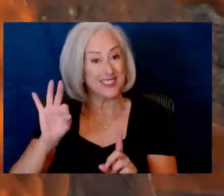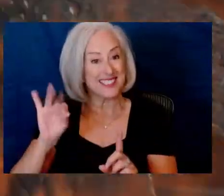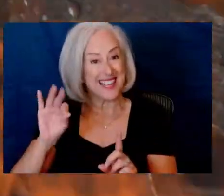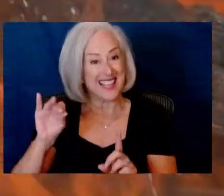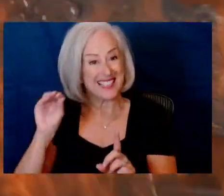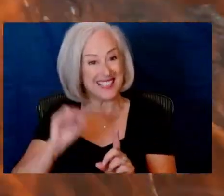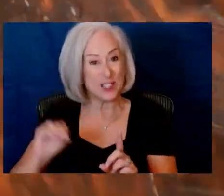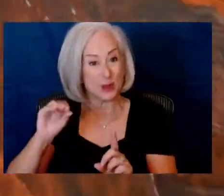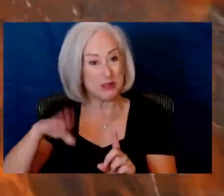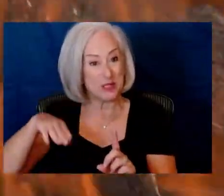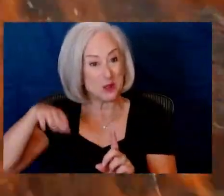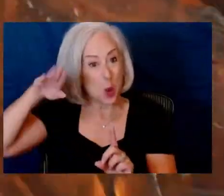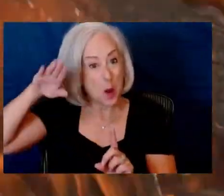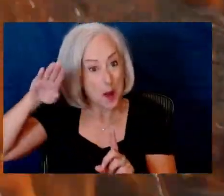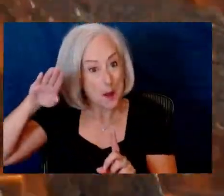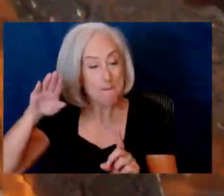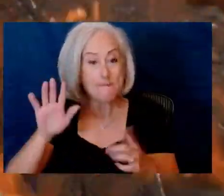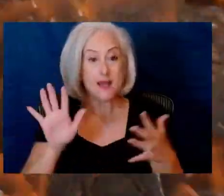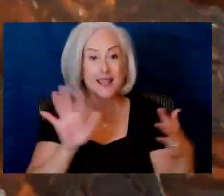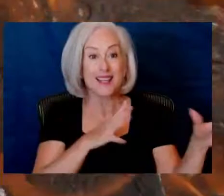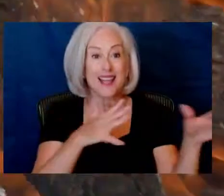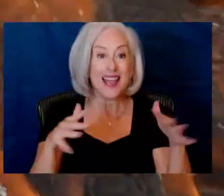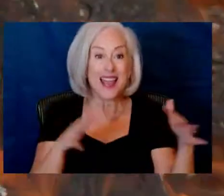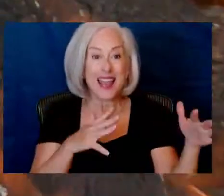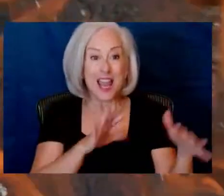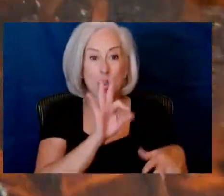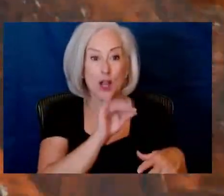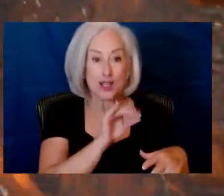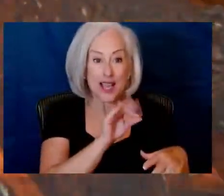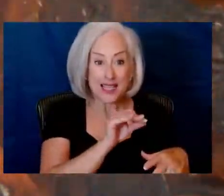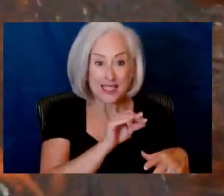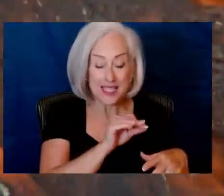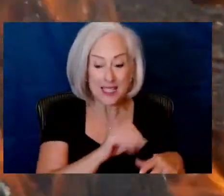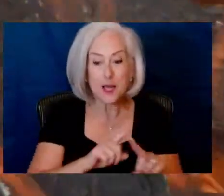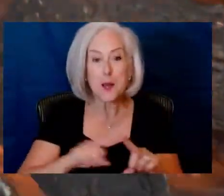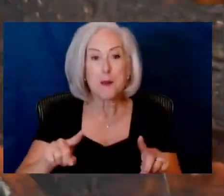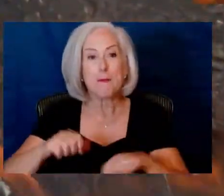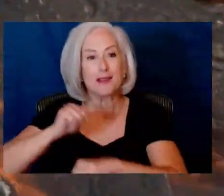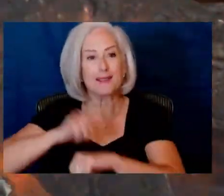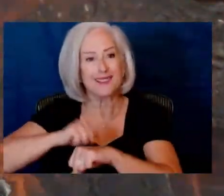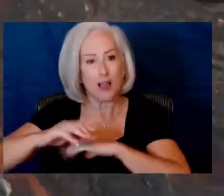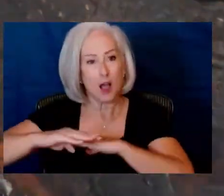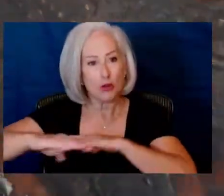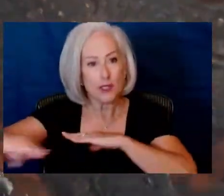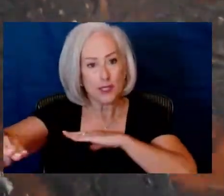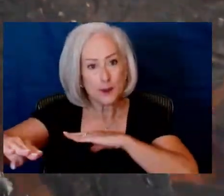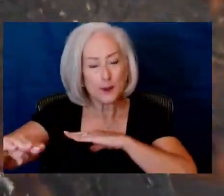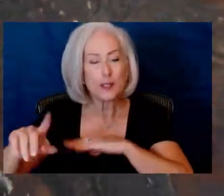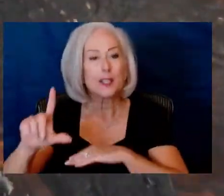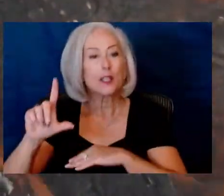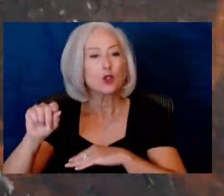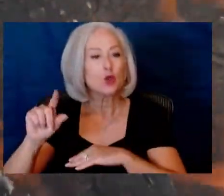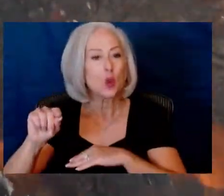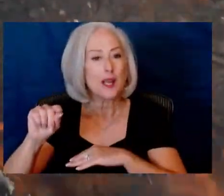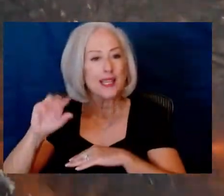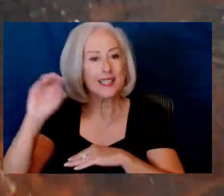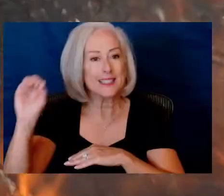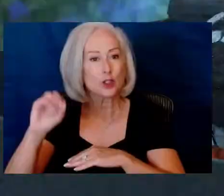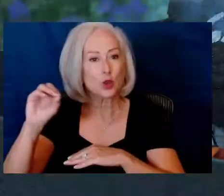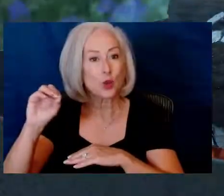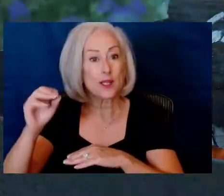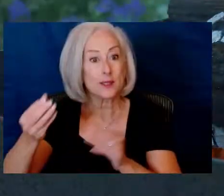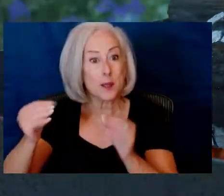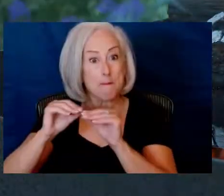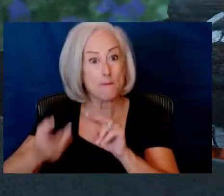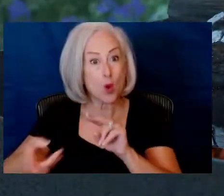though the air temperature may be 90, the asphalt temperature would be probably another 10 to 20 degrees higher, and that can lead to asphalt-related contact